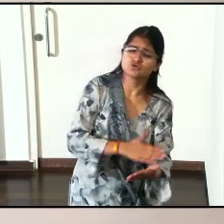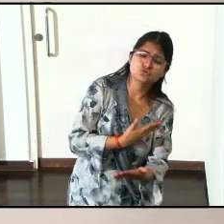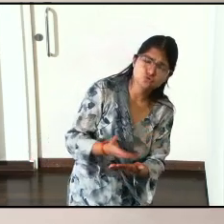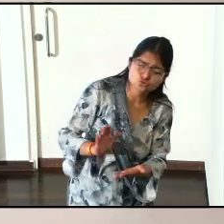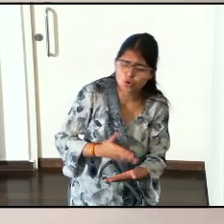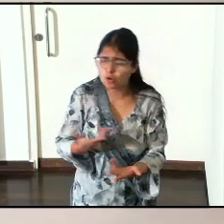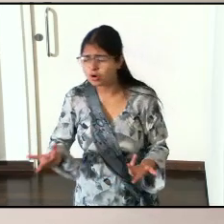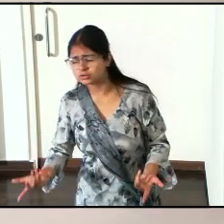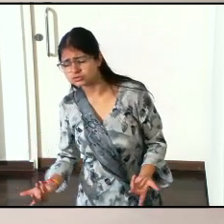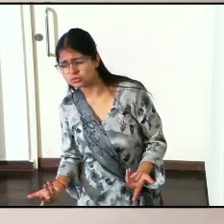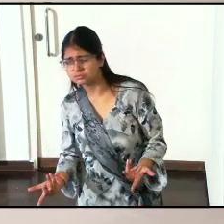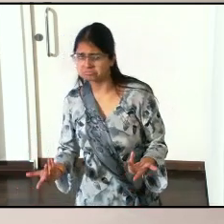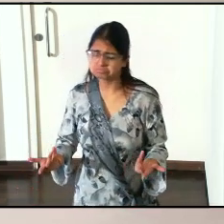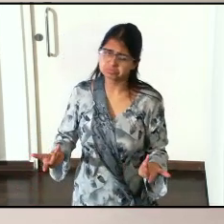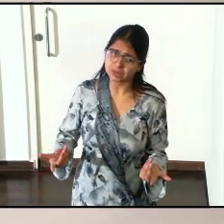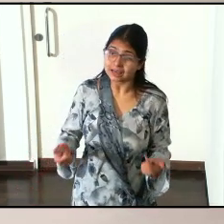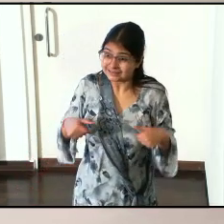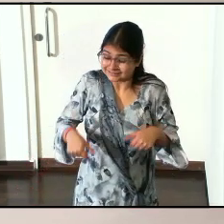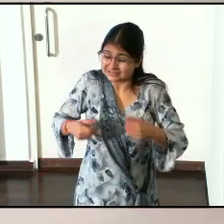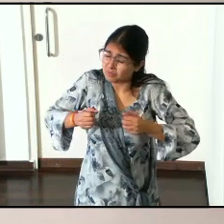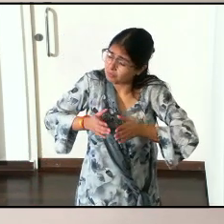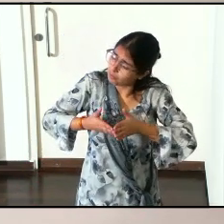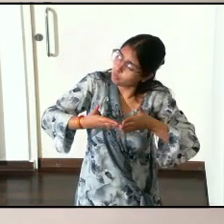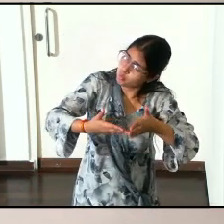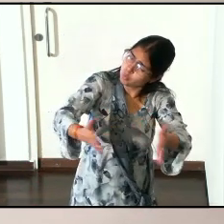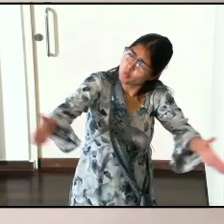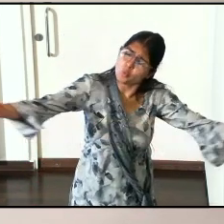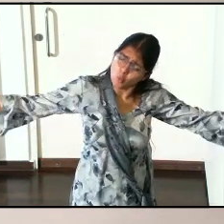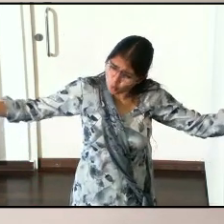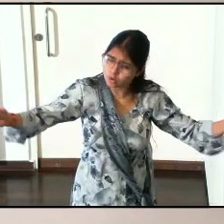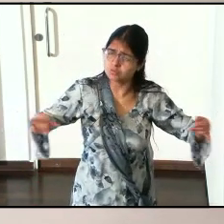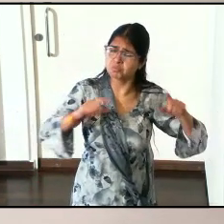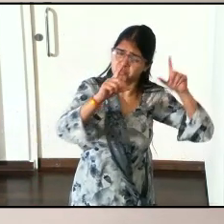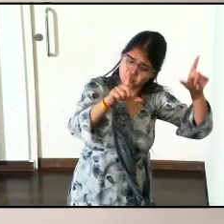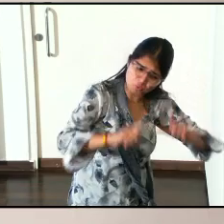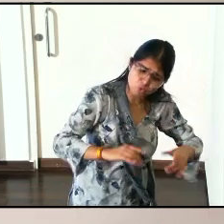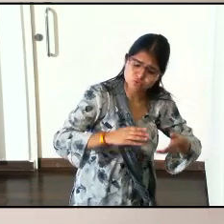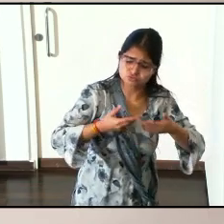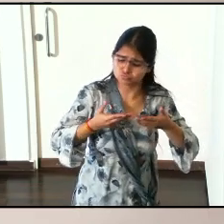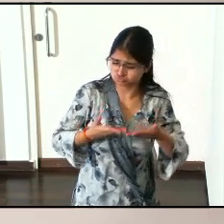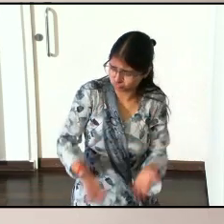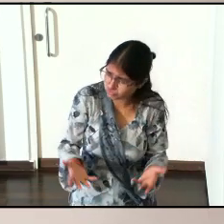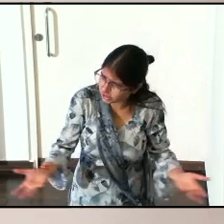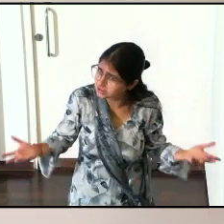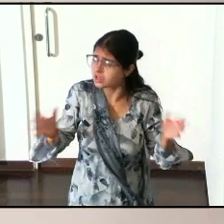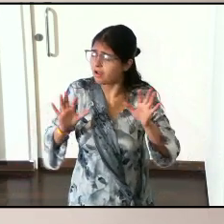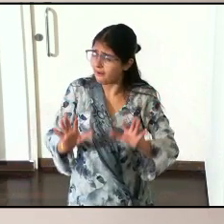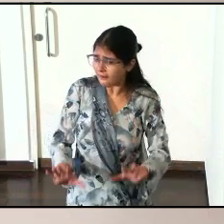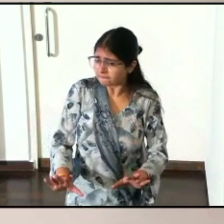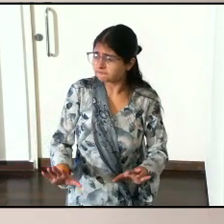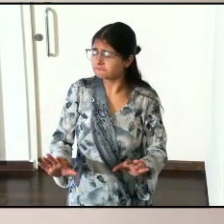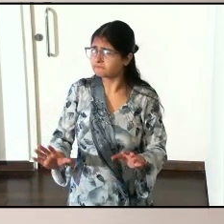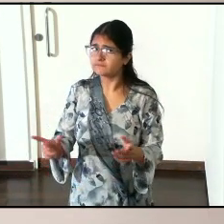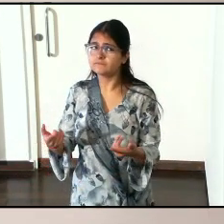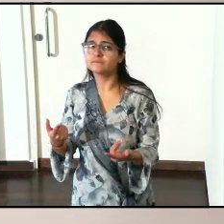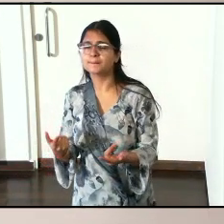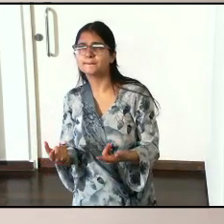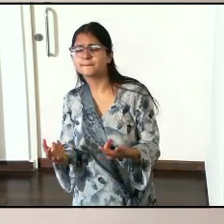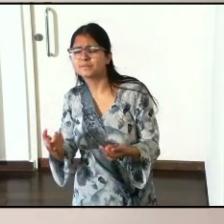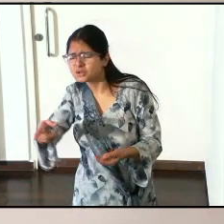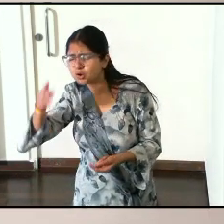and there's a wide variety of material. Which, for example, the